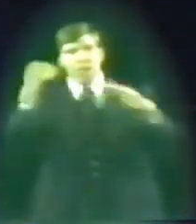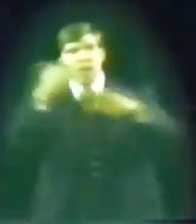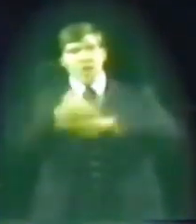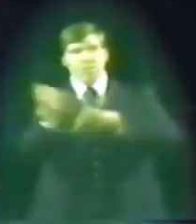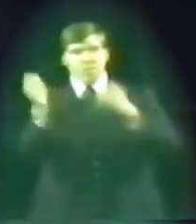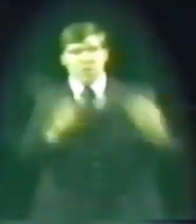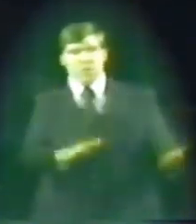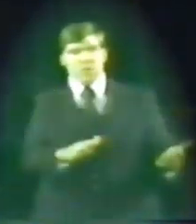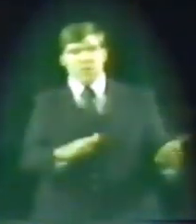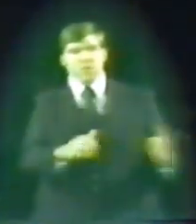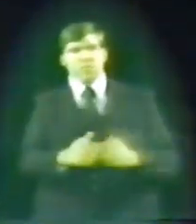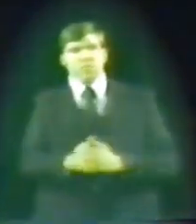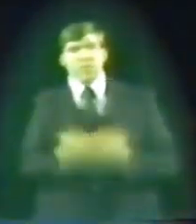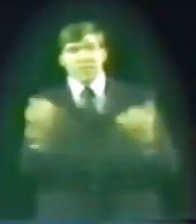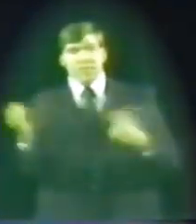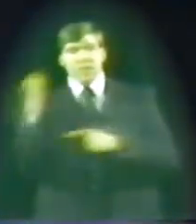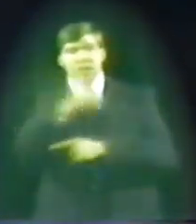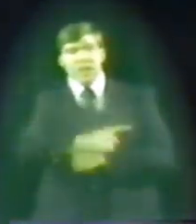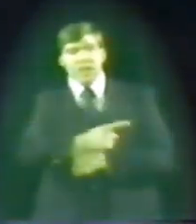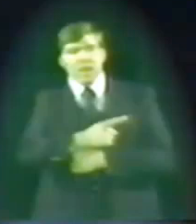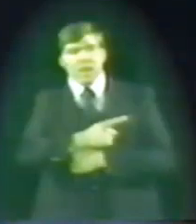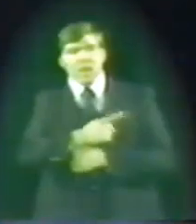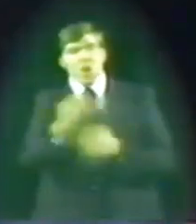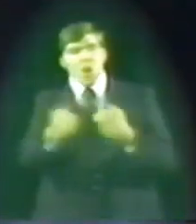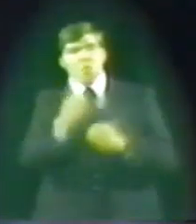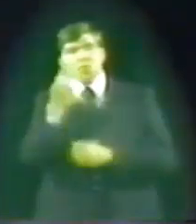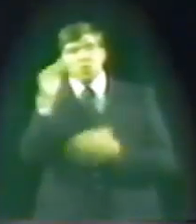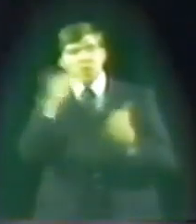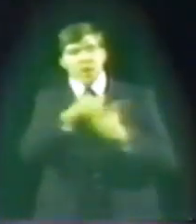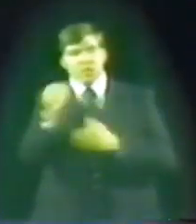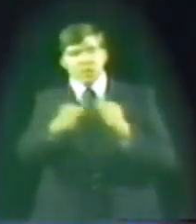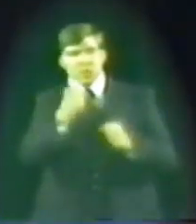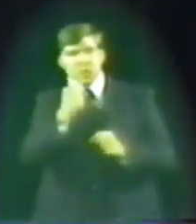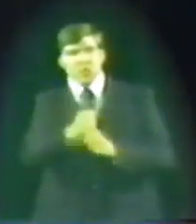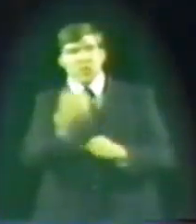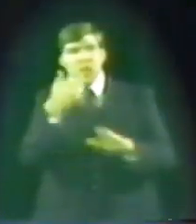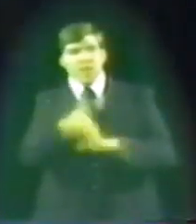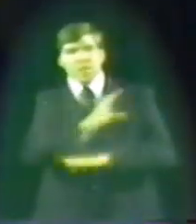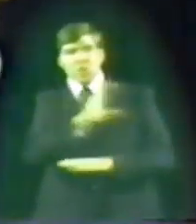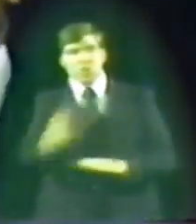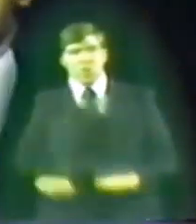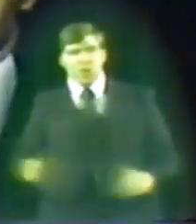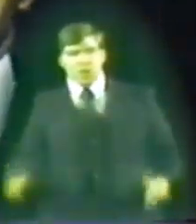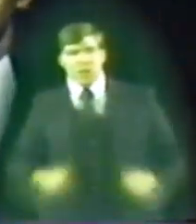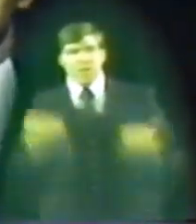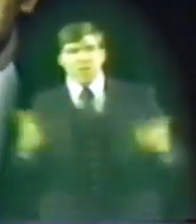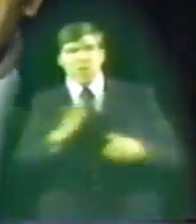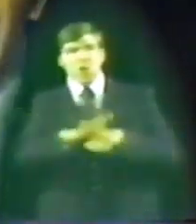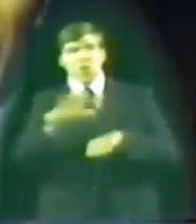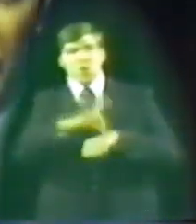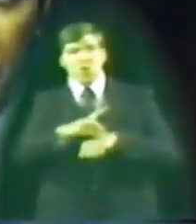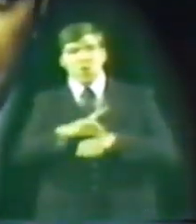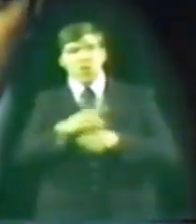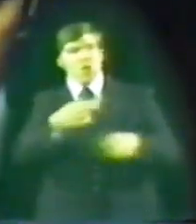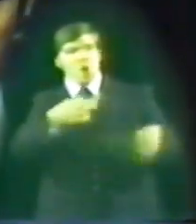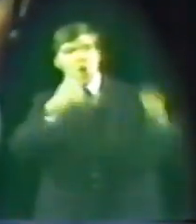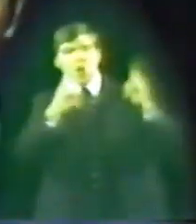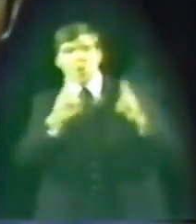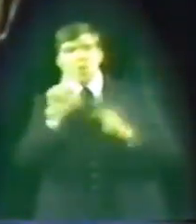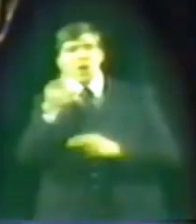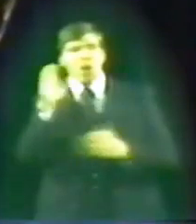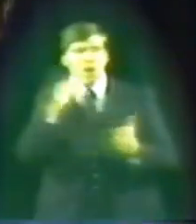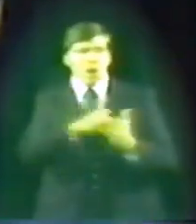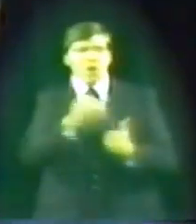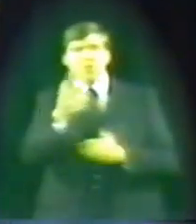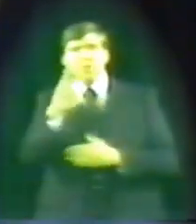life. Today, nearly 2,000 years since his mortal ministry, he is held in great esteem by hundreds of millions